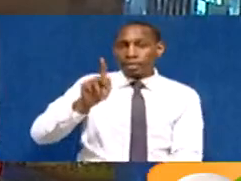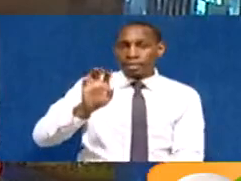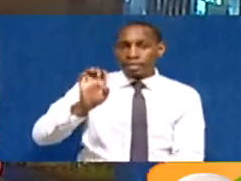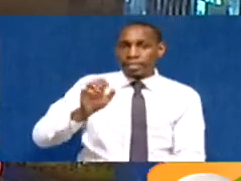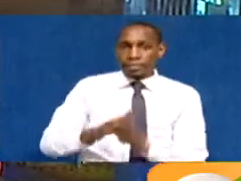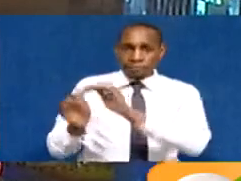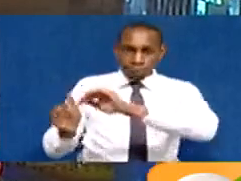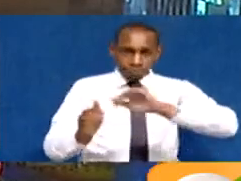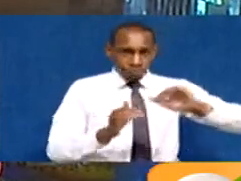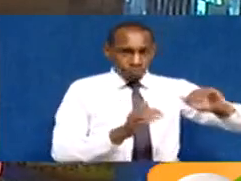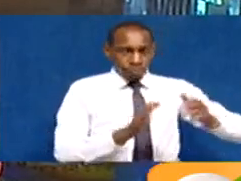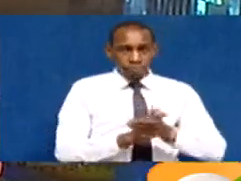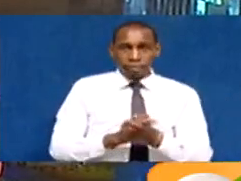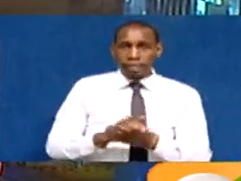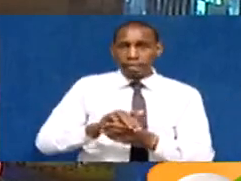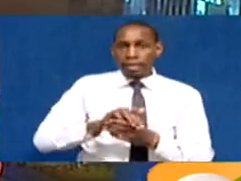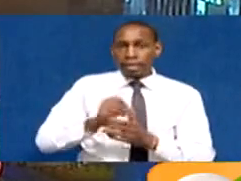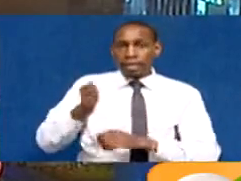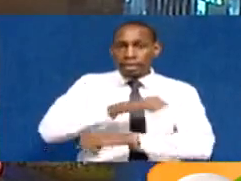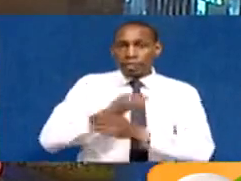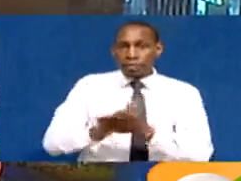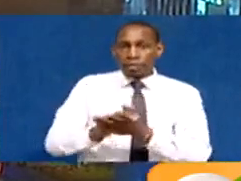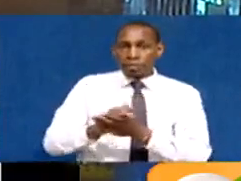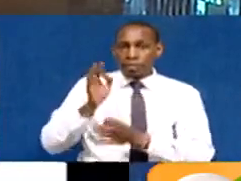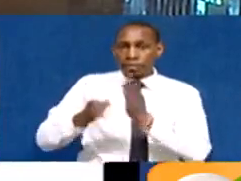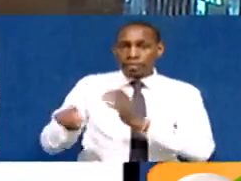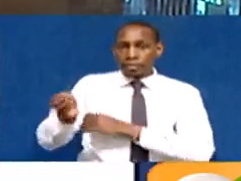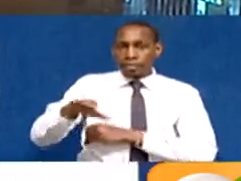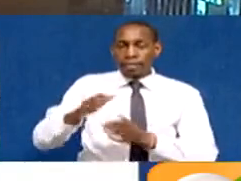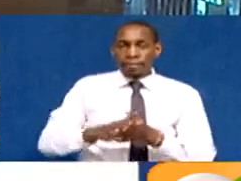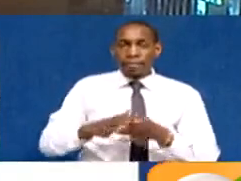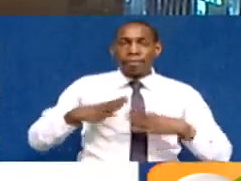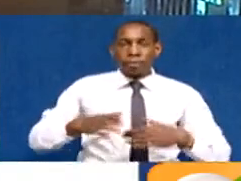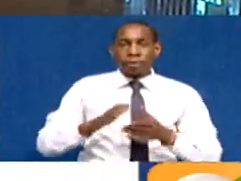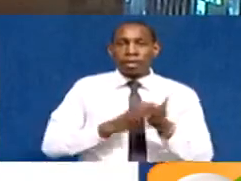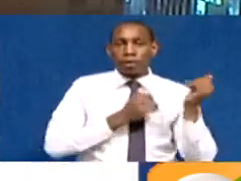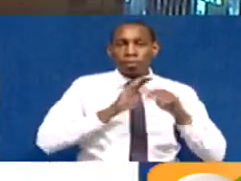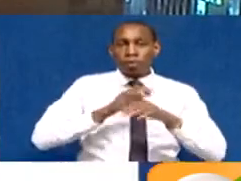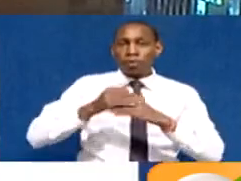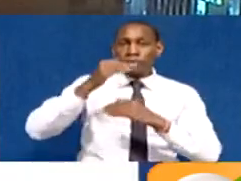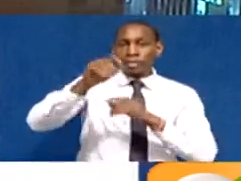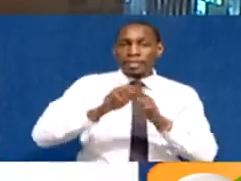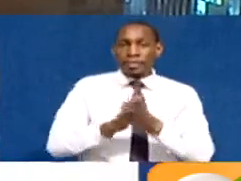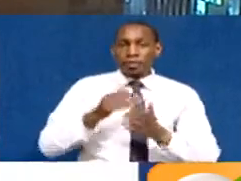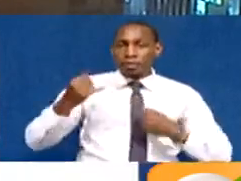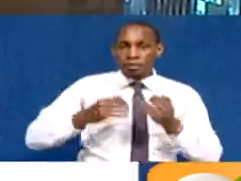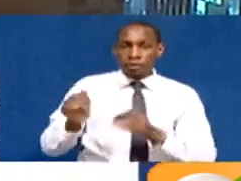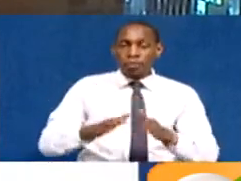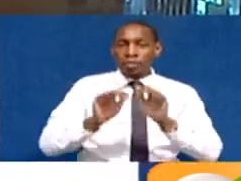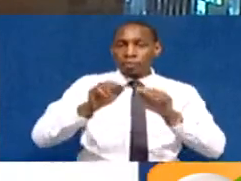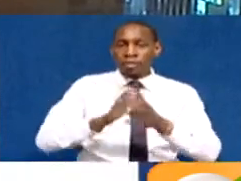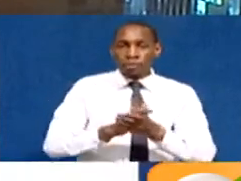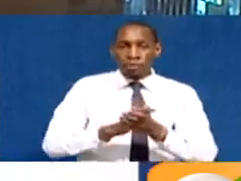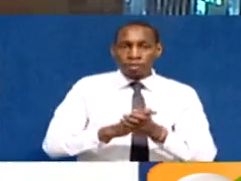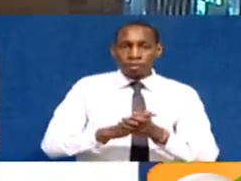A little-known school in Mukuru Kwanjenga slums has residents hopeful of the future and excited about the opportunities that are likely